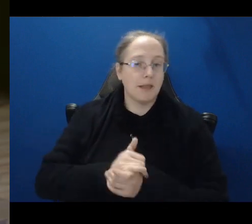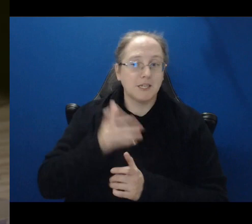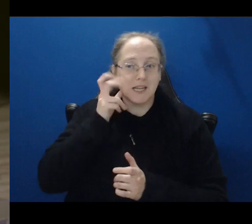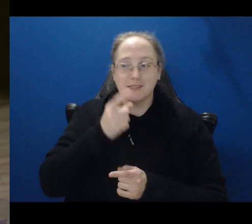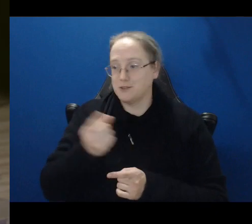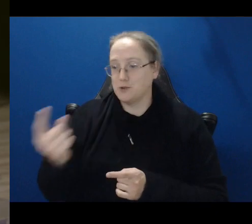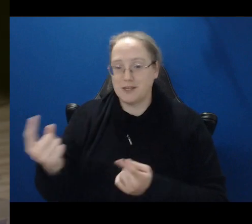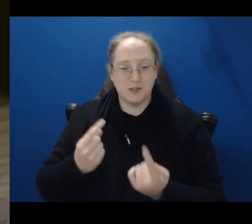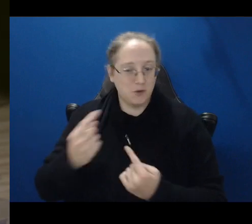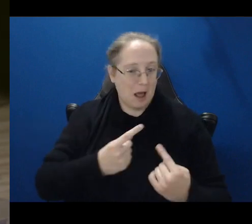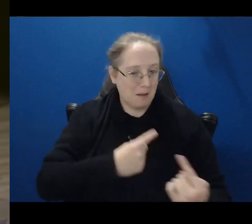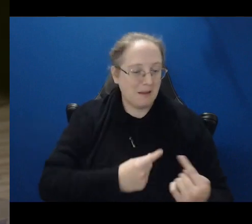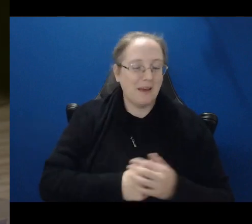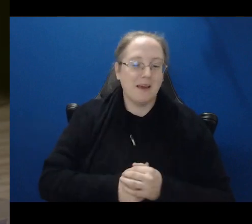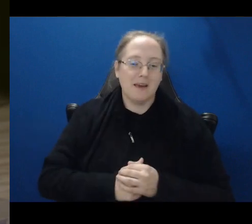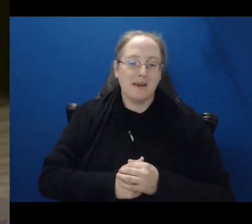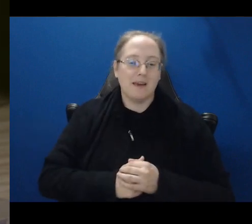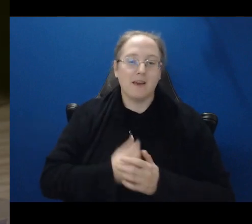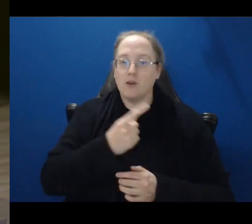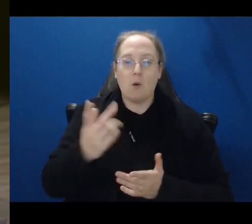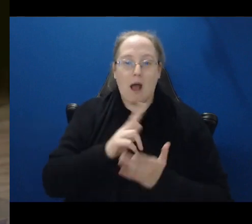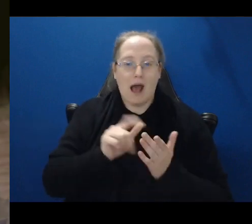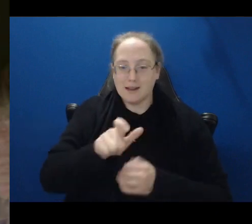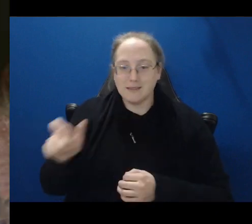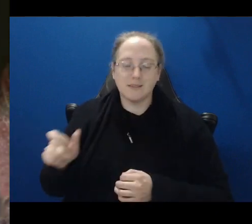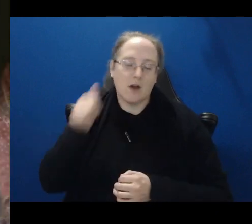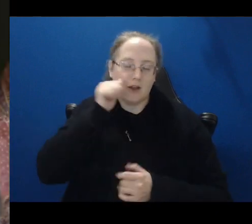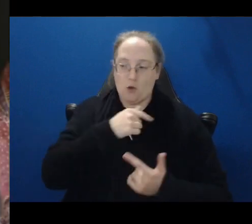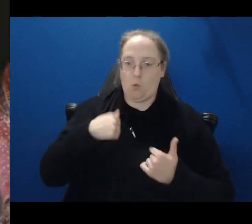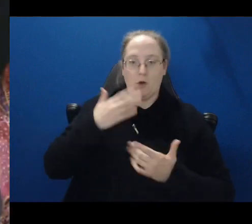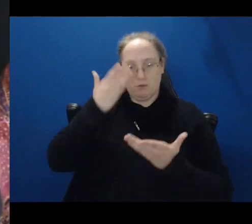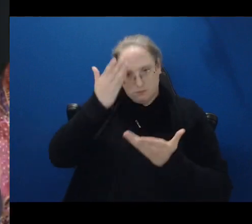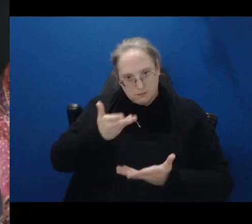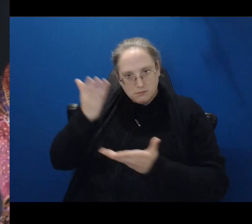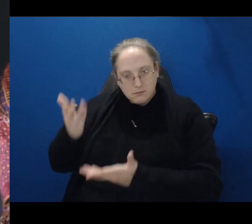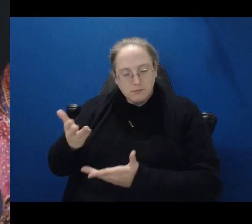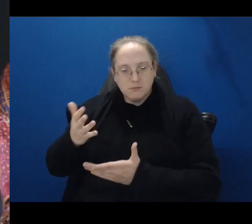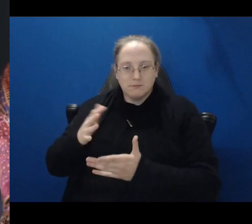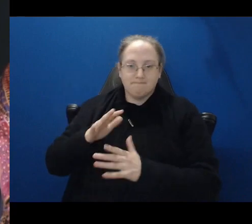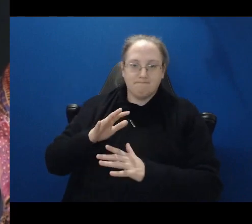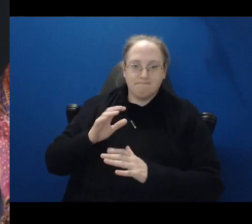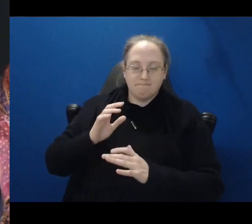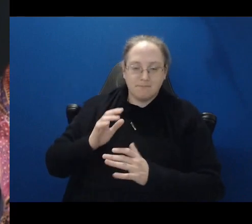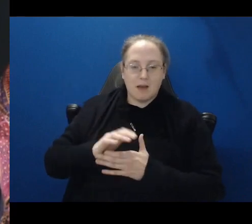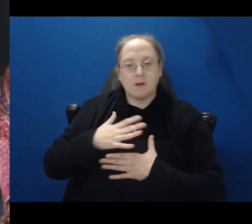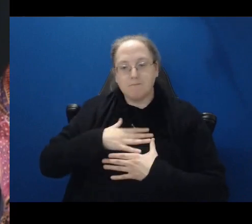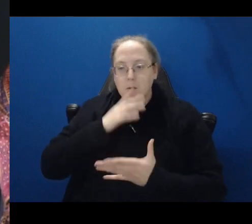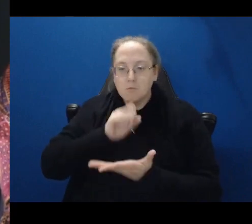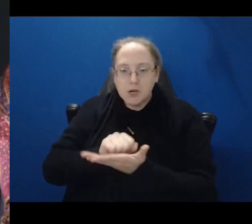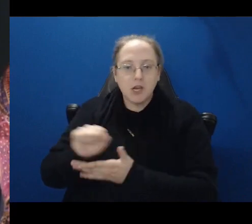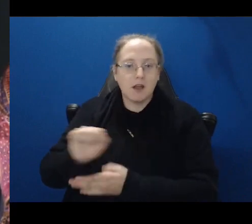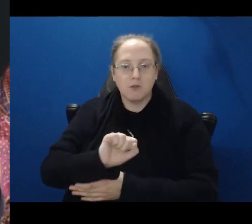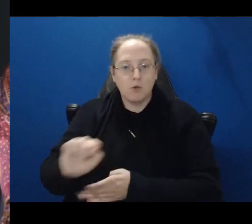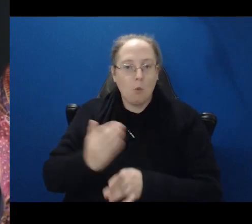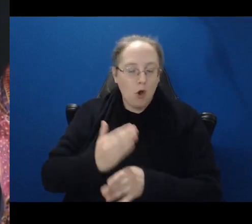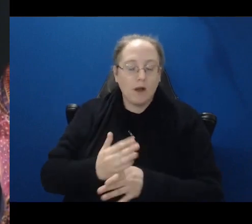you're artists, you know, who I am sure we all deeply admire. Your work's so intelligent and important, I think,